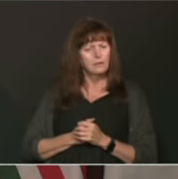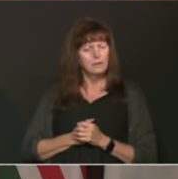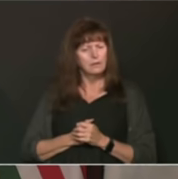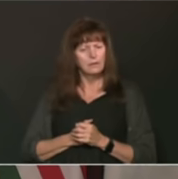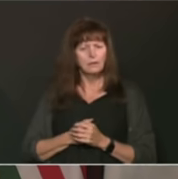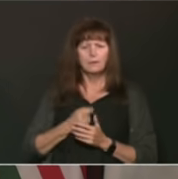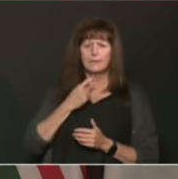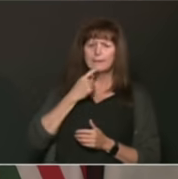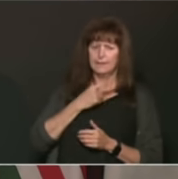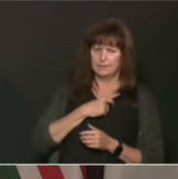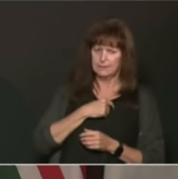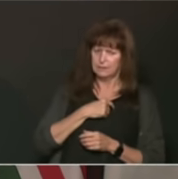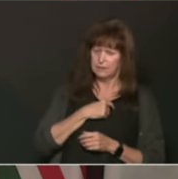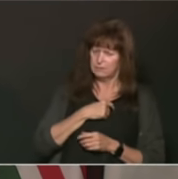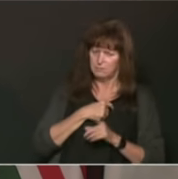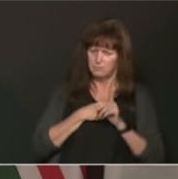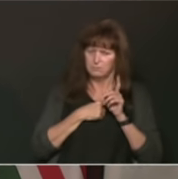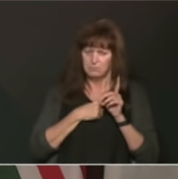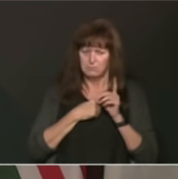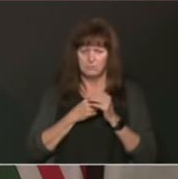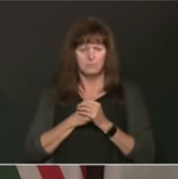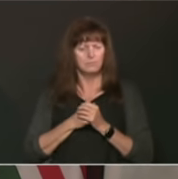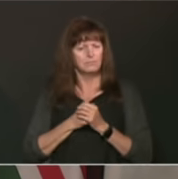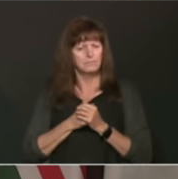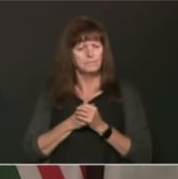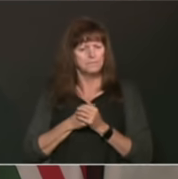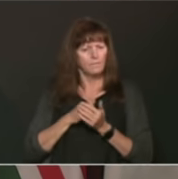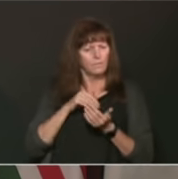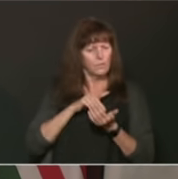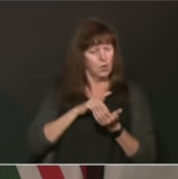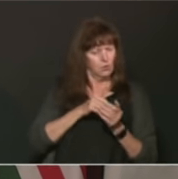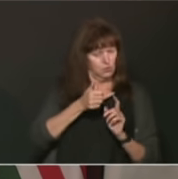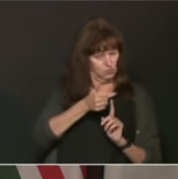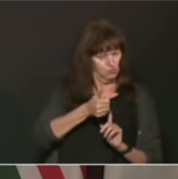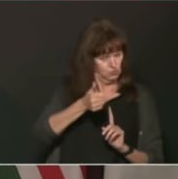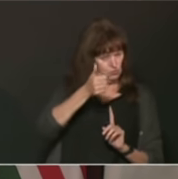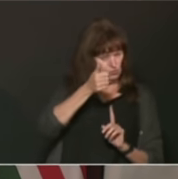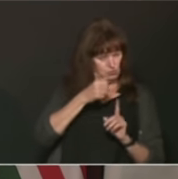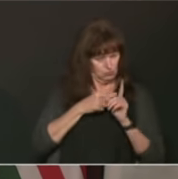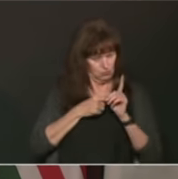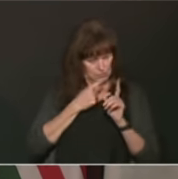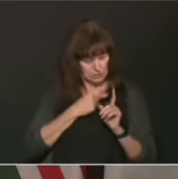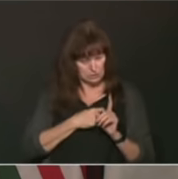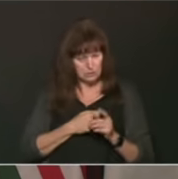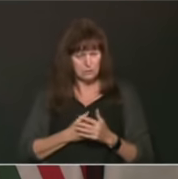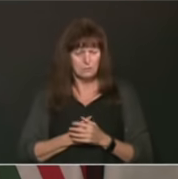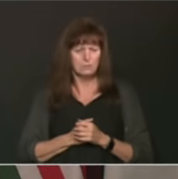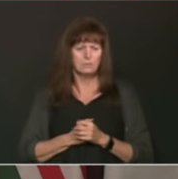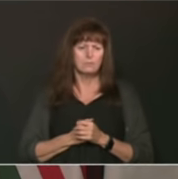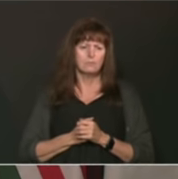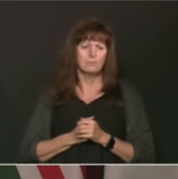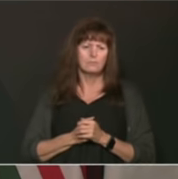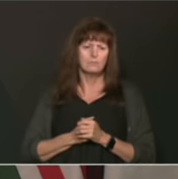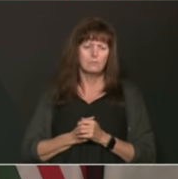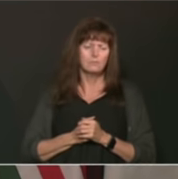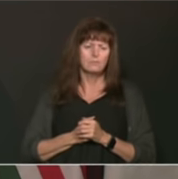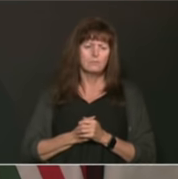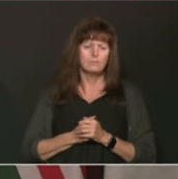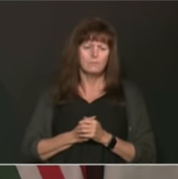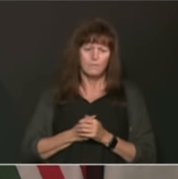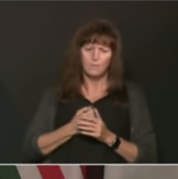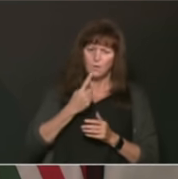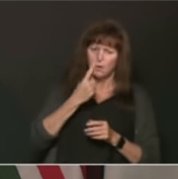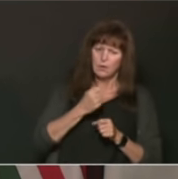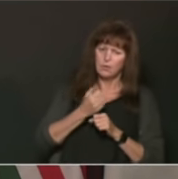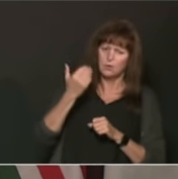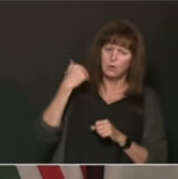but also where the province was. A year ago, you were advocating for people to have just, you know, stay within your